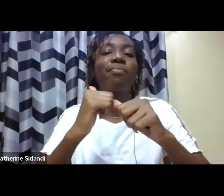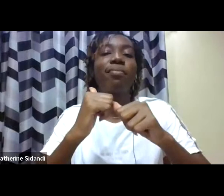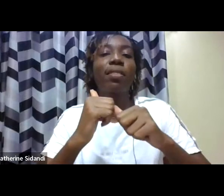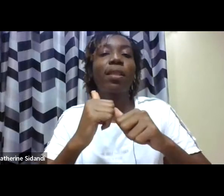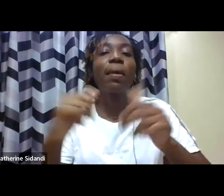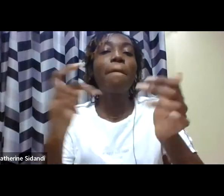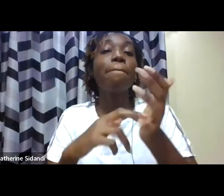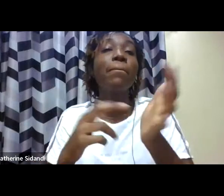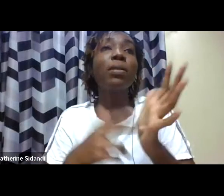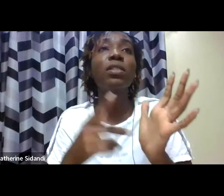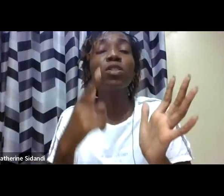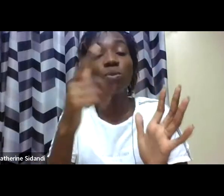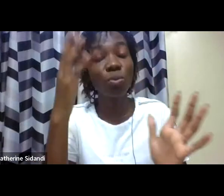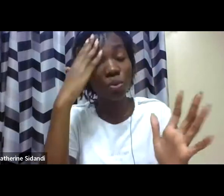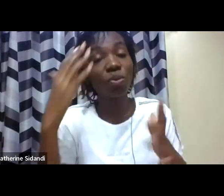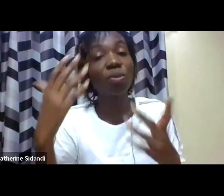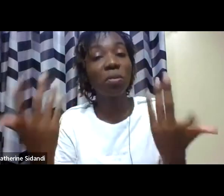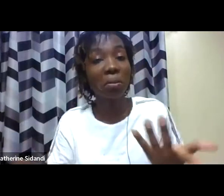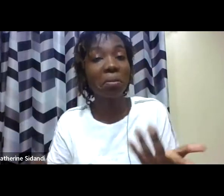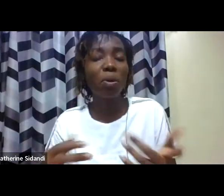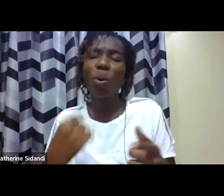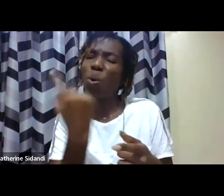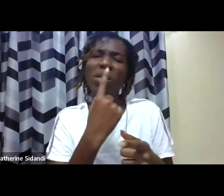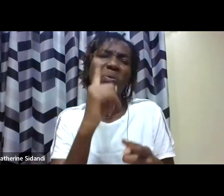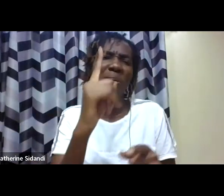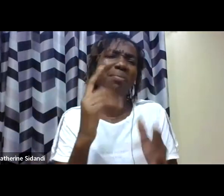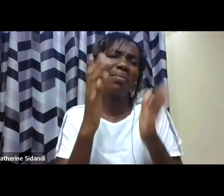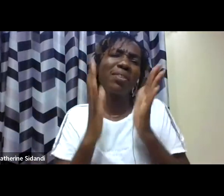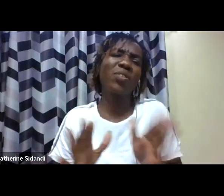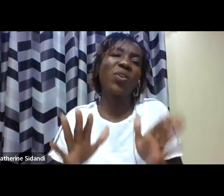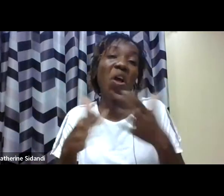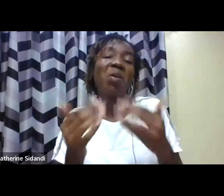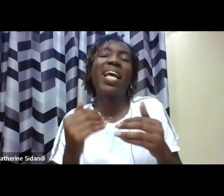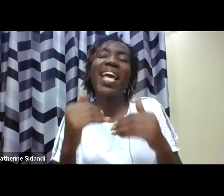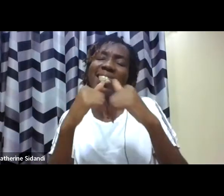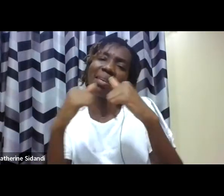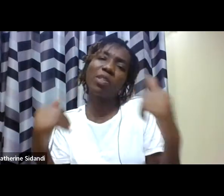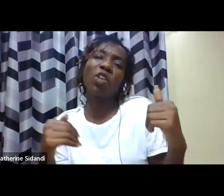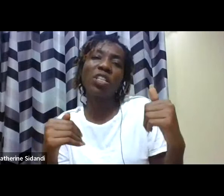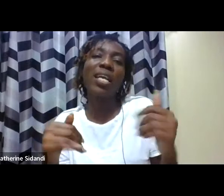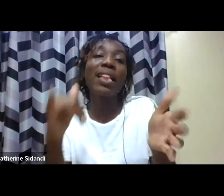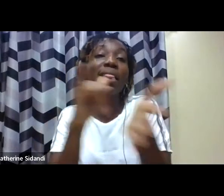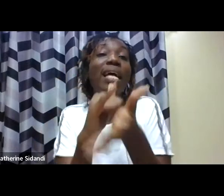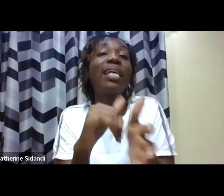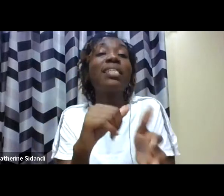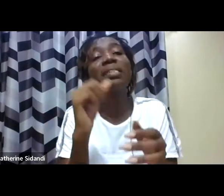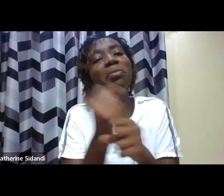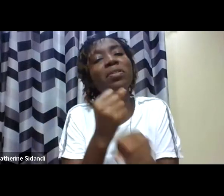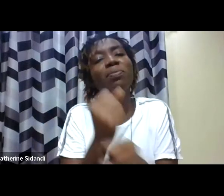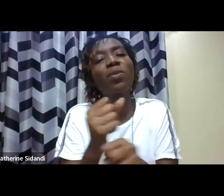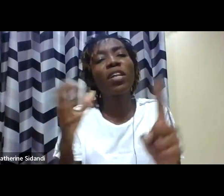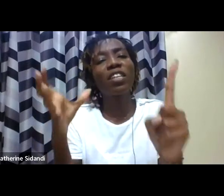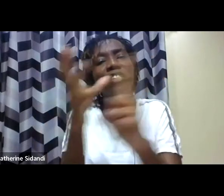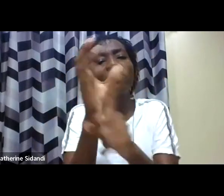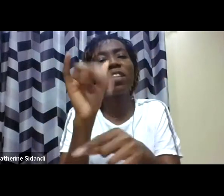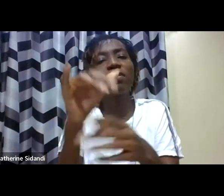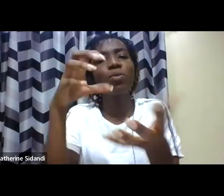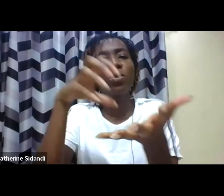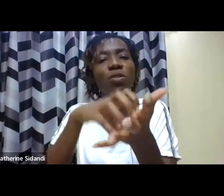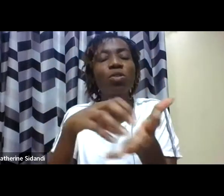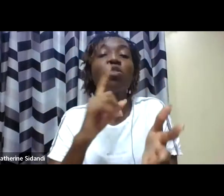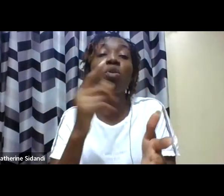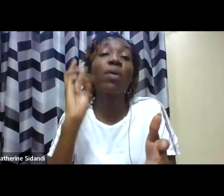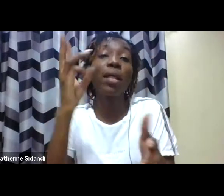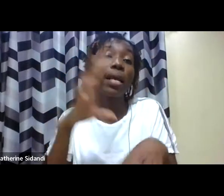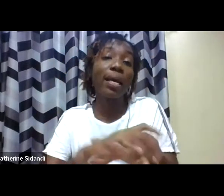an odd one out or an exception that she did not manage to get that position. So I will get the